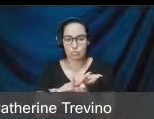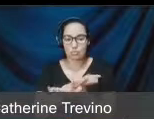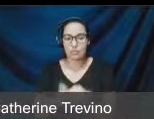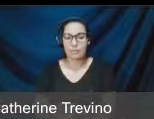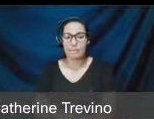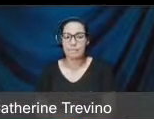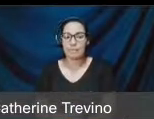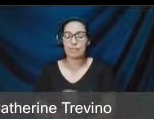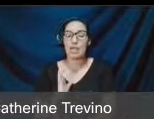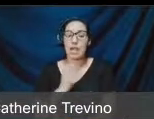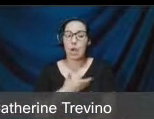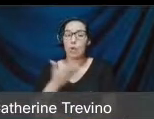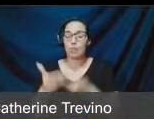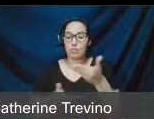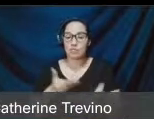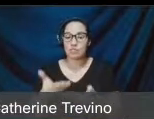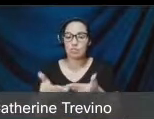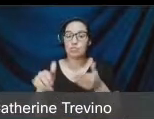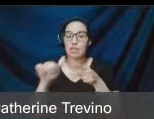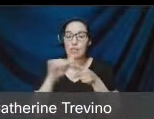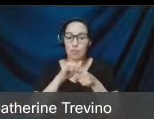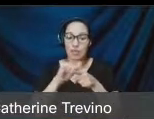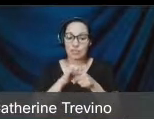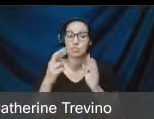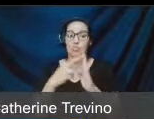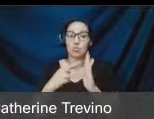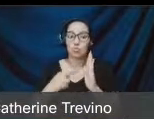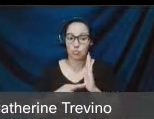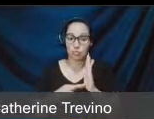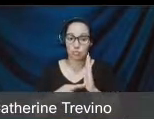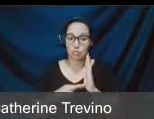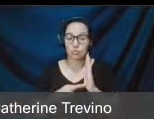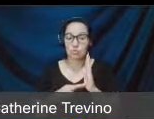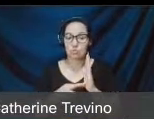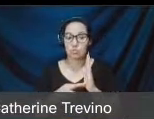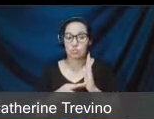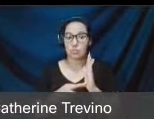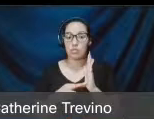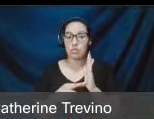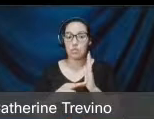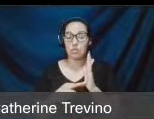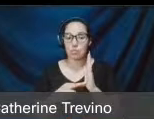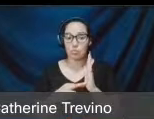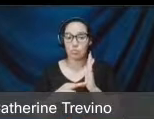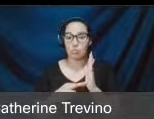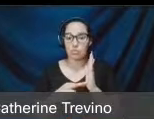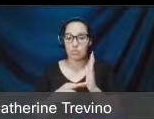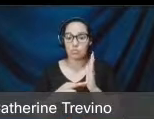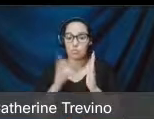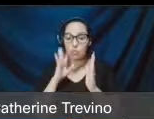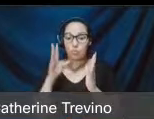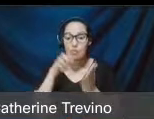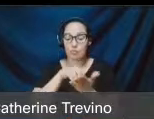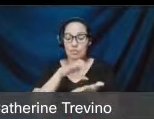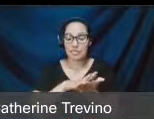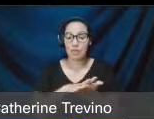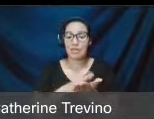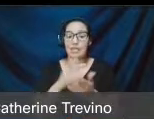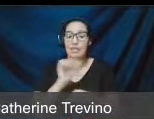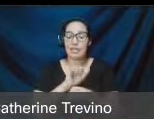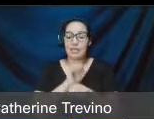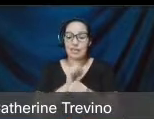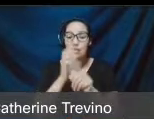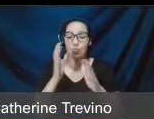and practices, which are being coded into an employee handbook to distribute to all employees, and how